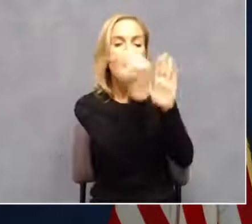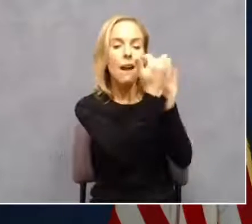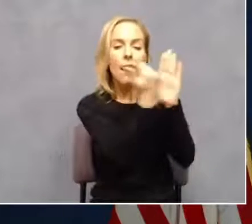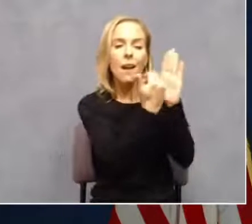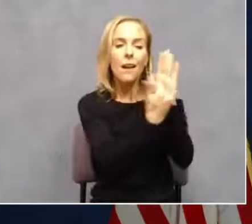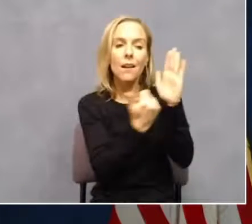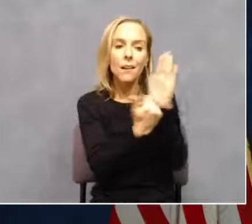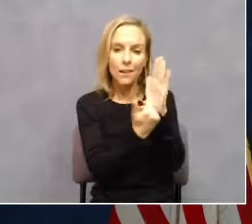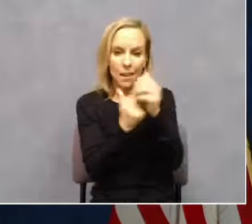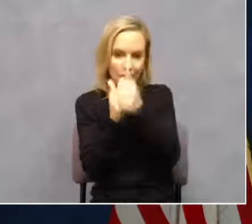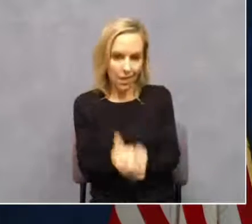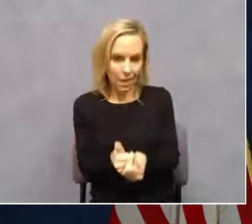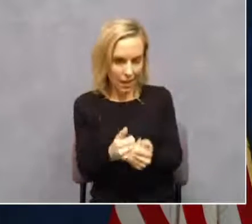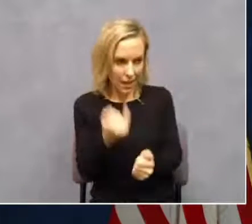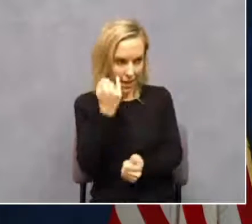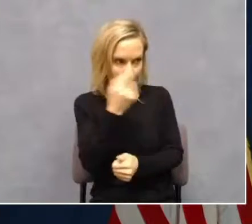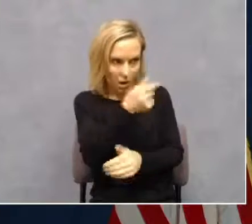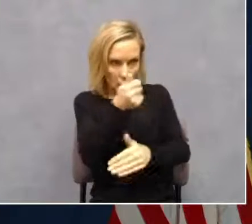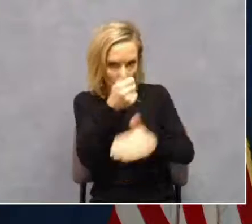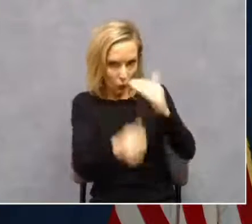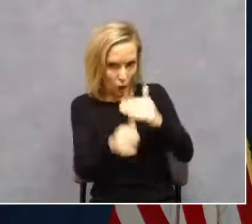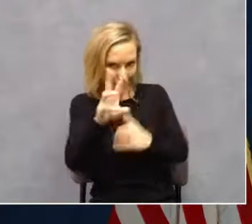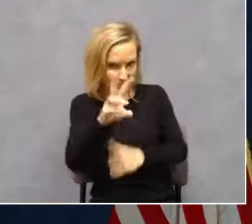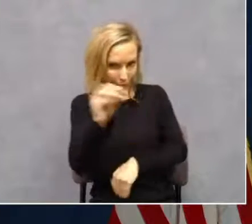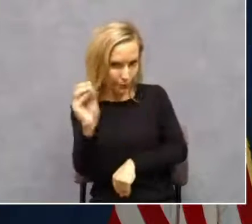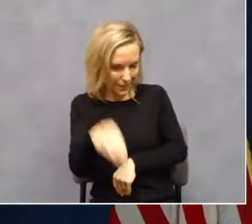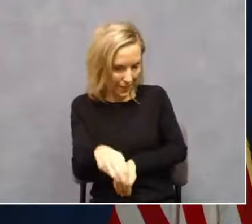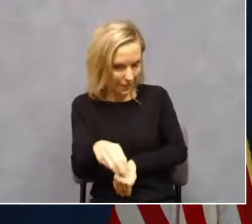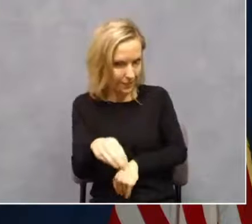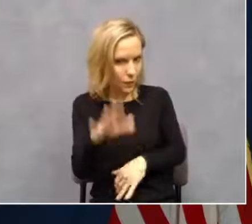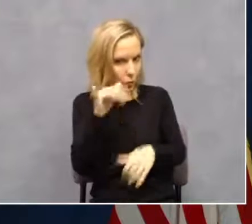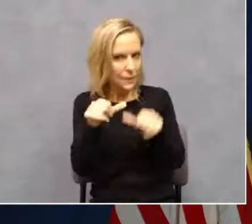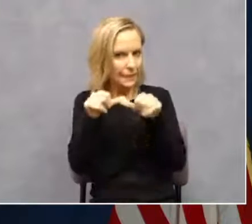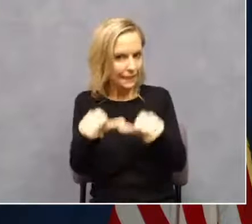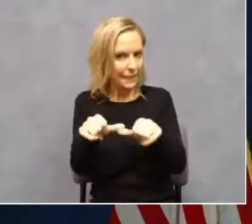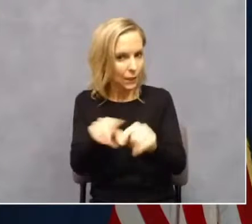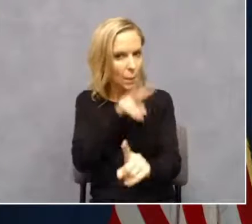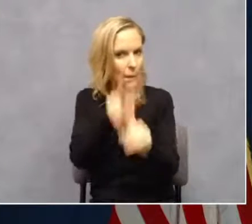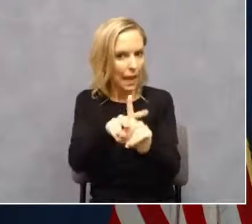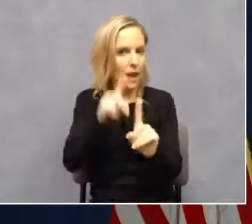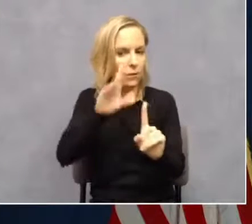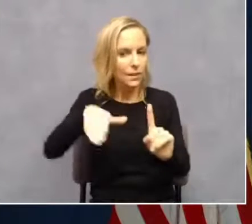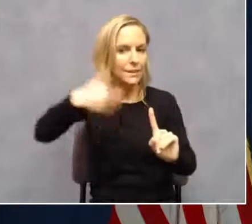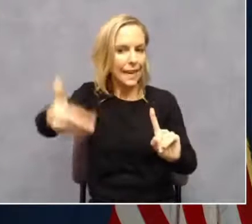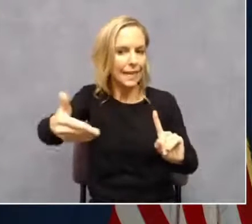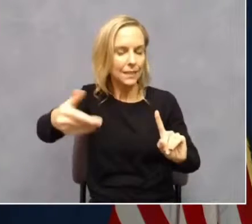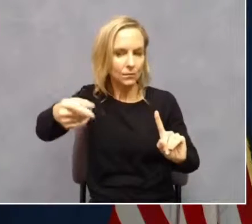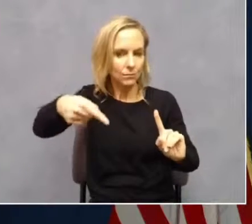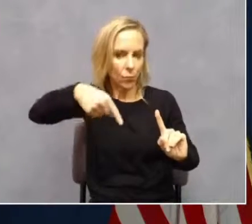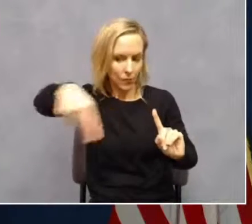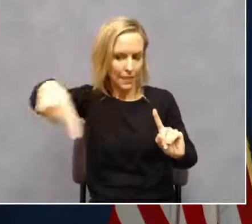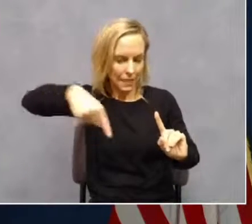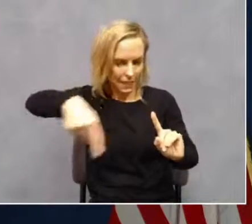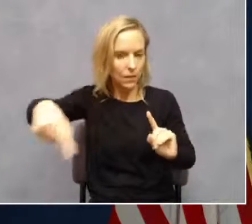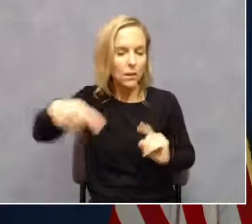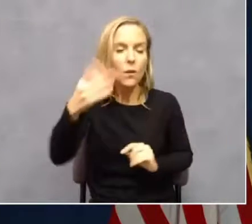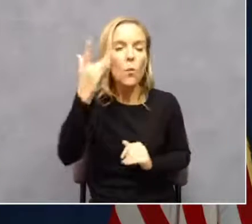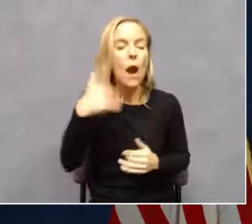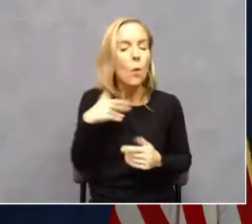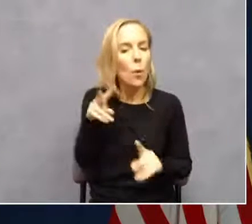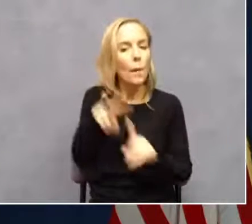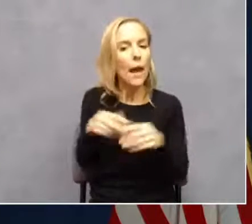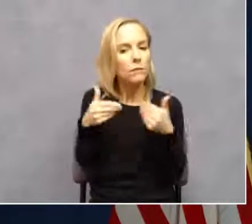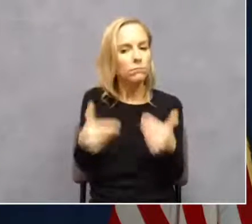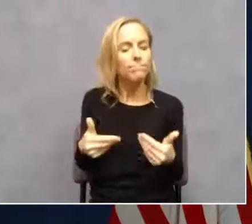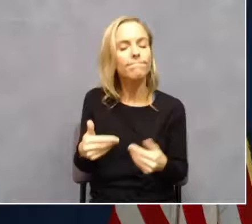the rate was under 6%. We're going to continue to apply it for this next week. And there are a couple reasons in that. One is it's not